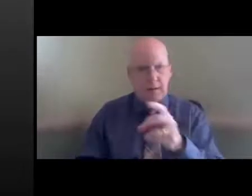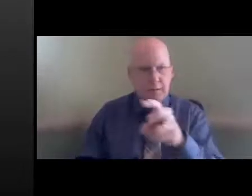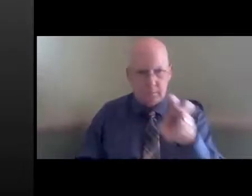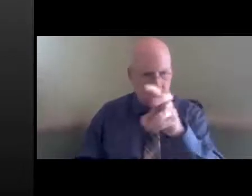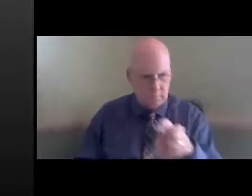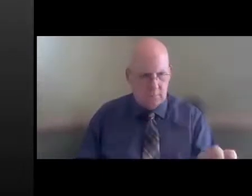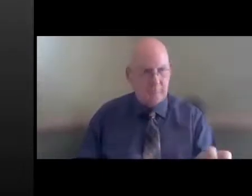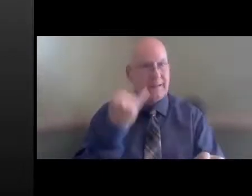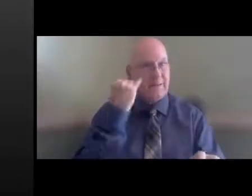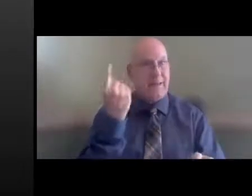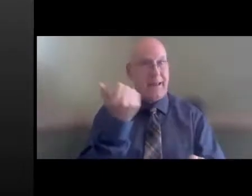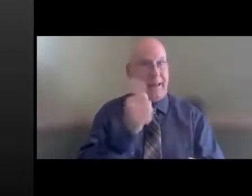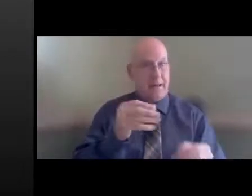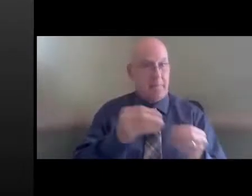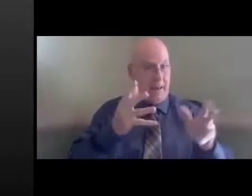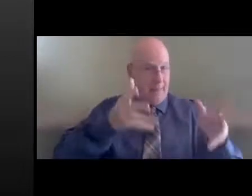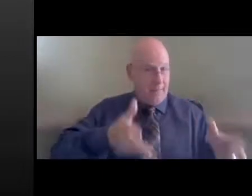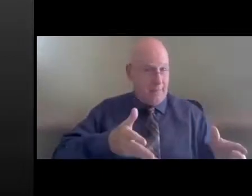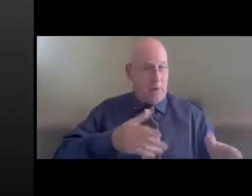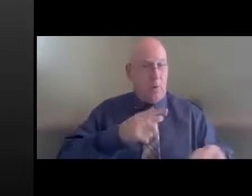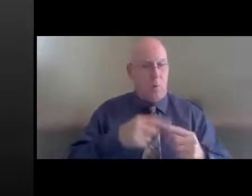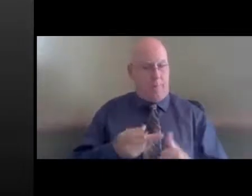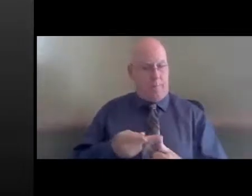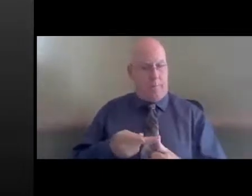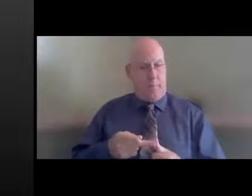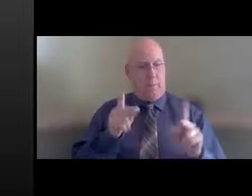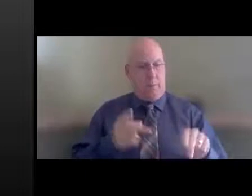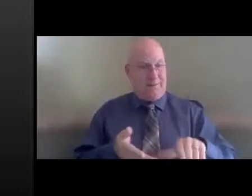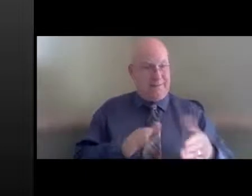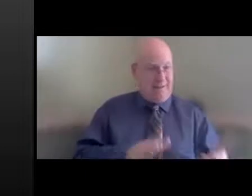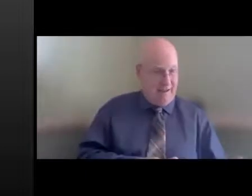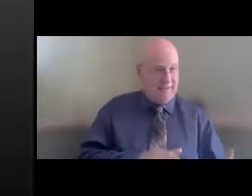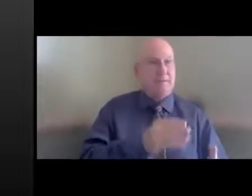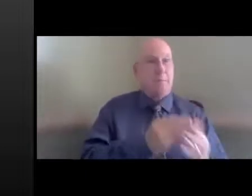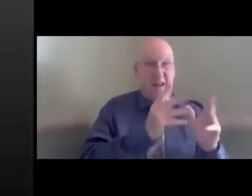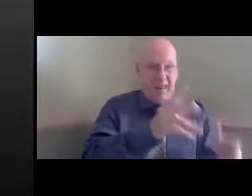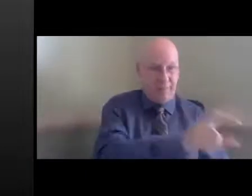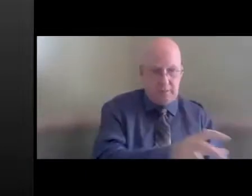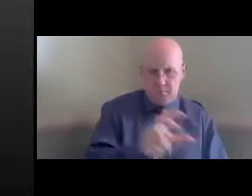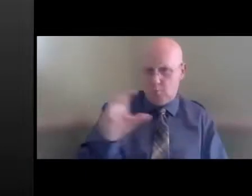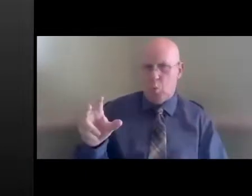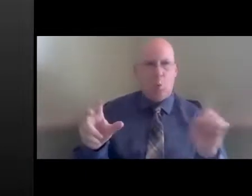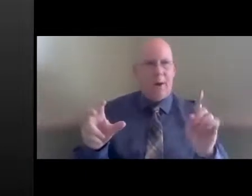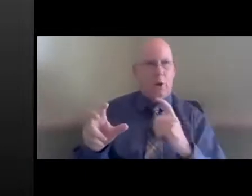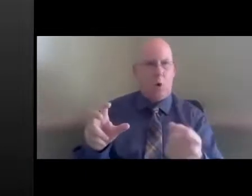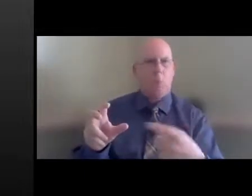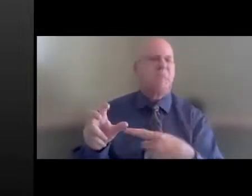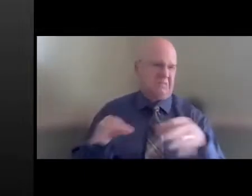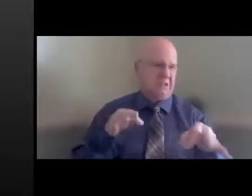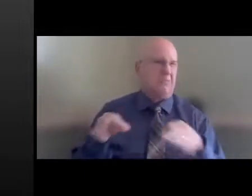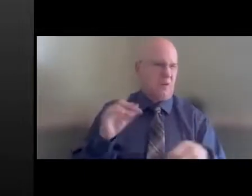there's anything left in there when the primary beneficiary dies. And we can do that because there is